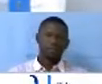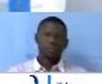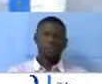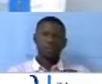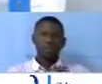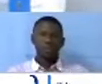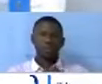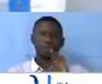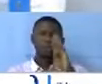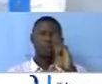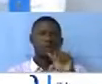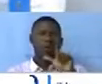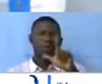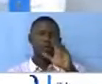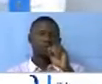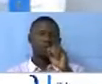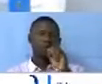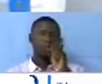military officer?